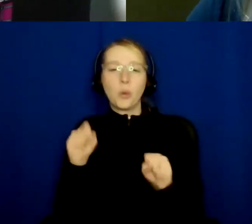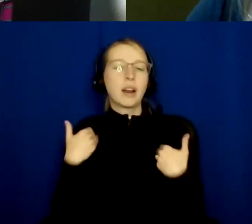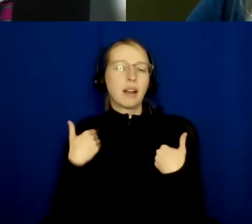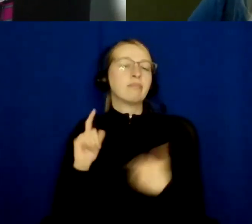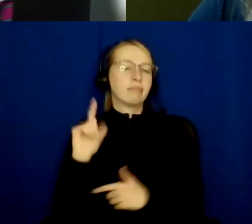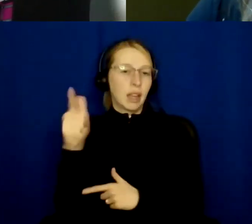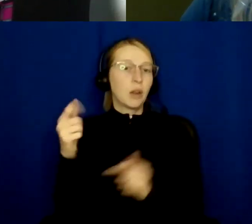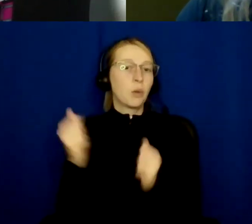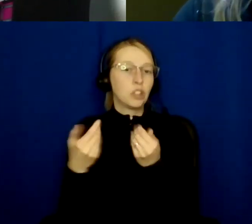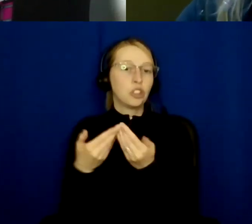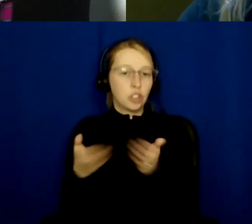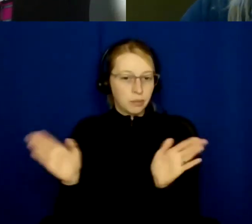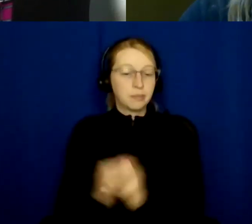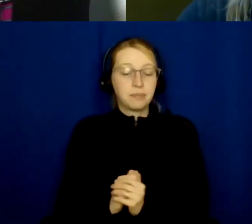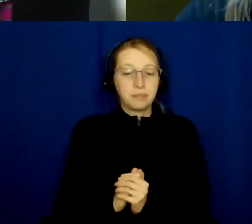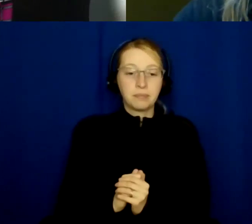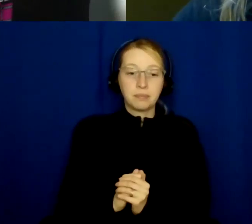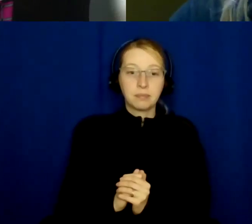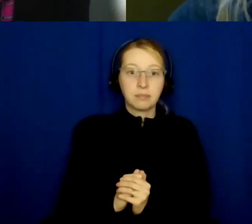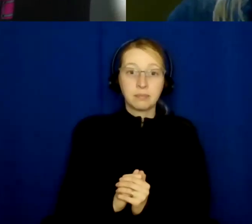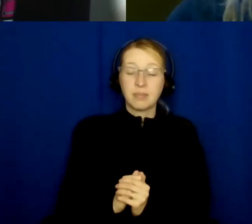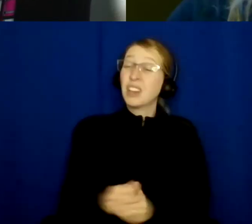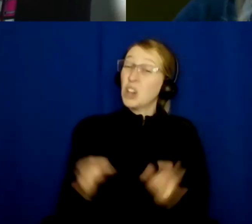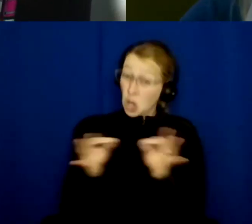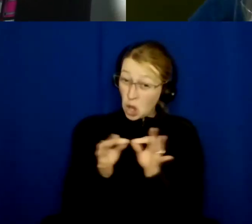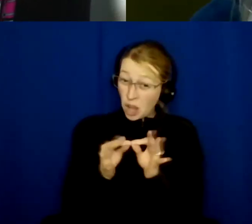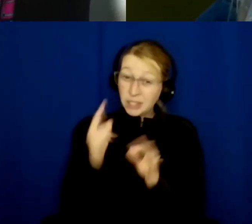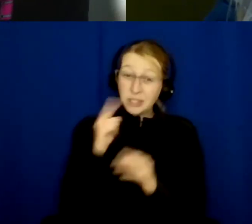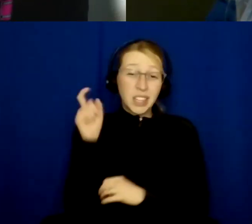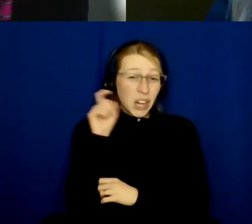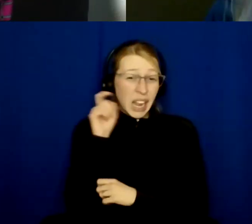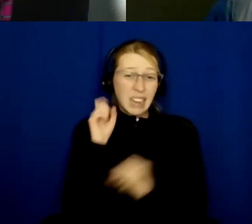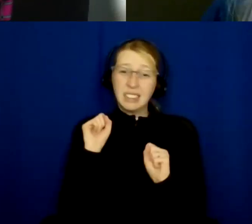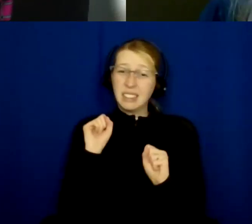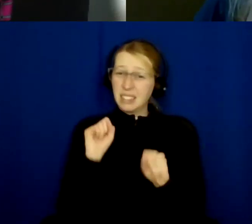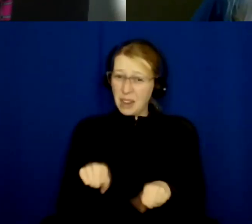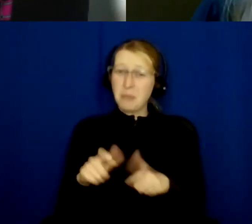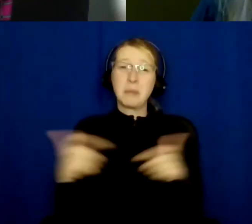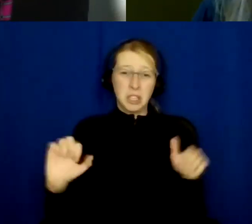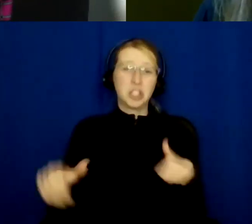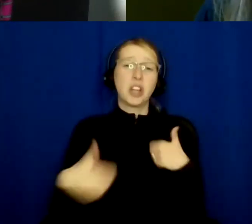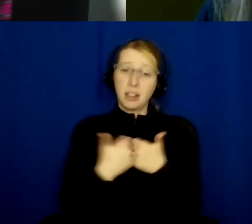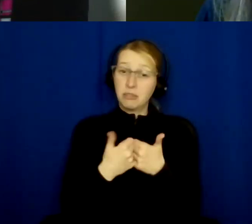The cost can be a barrier. Any thoughts? Yeah, also a good question and a tough one.